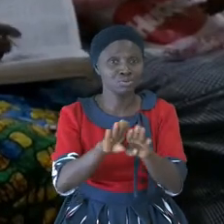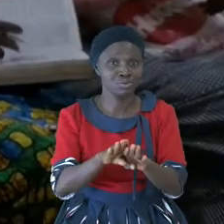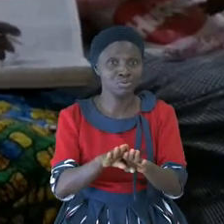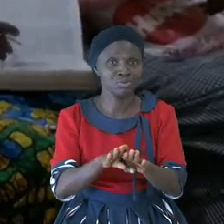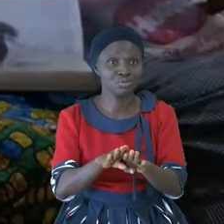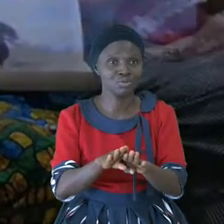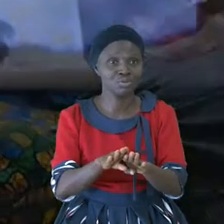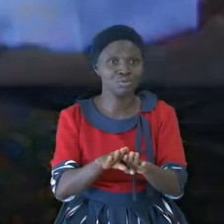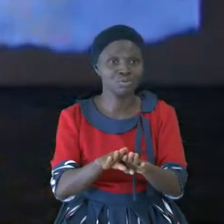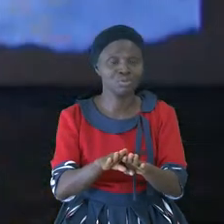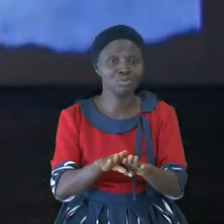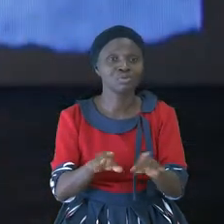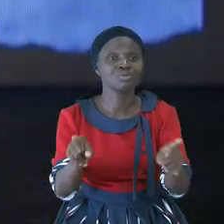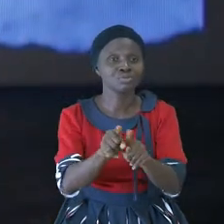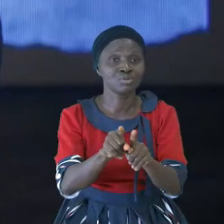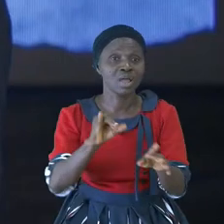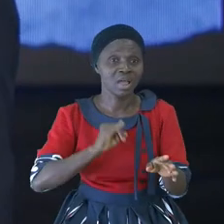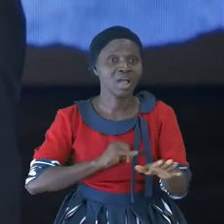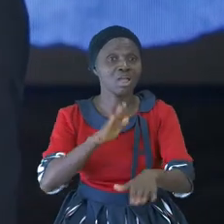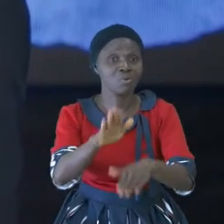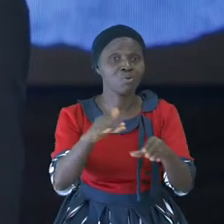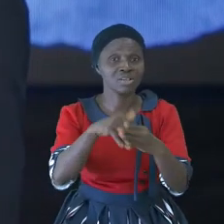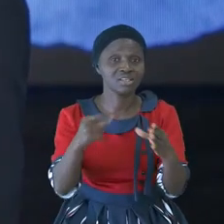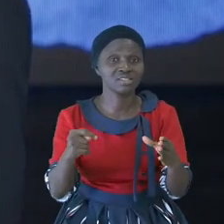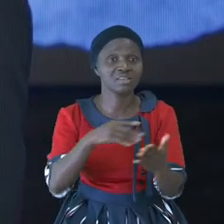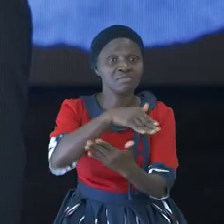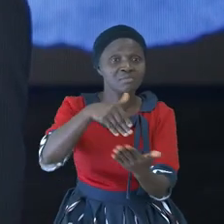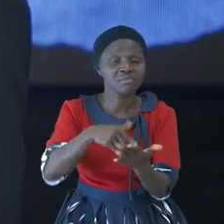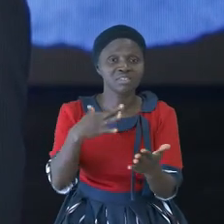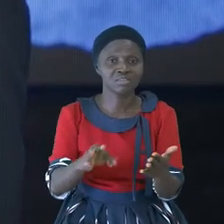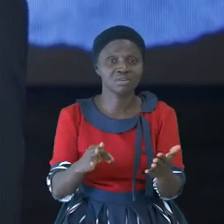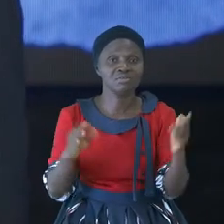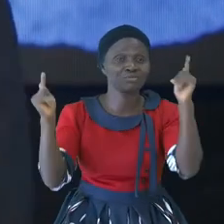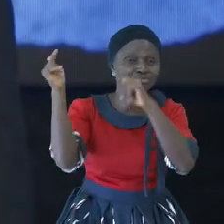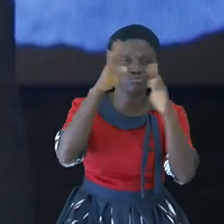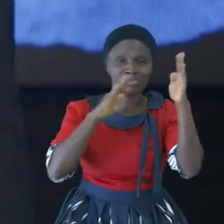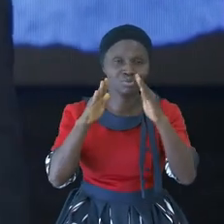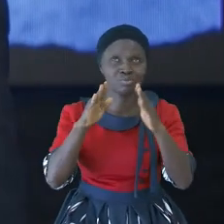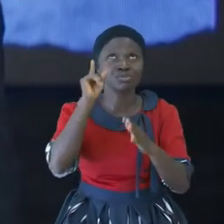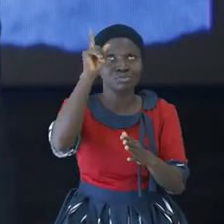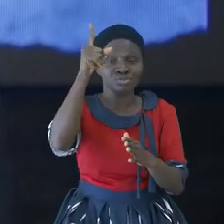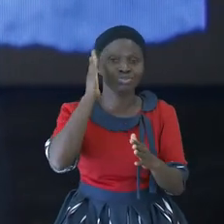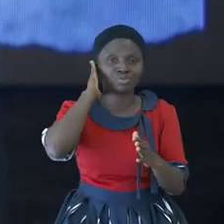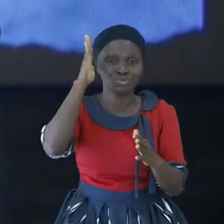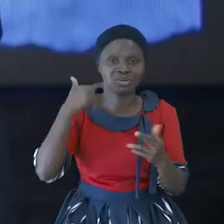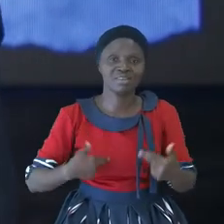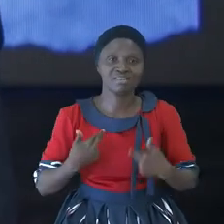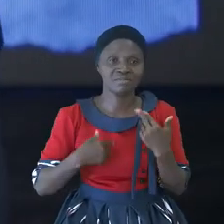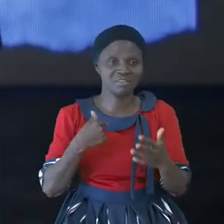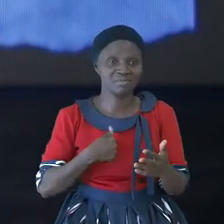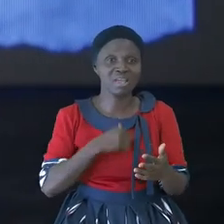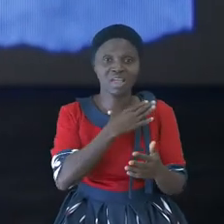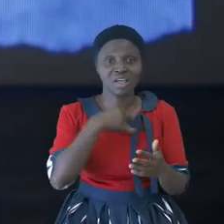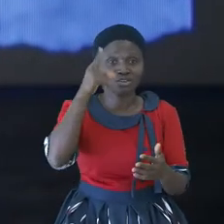in the midst of trouble, thou wilt revive me, and thou shalt stretch forth